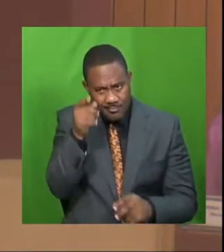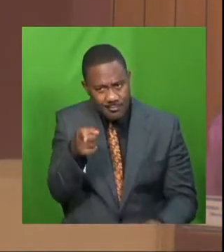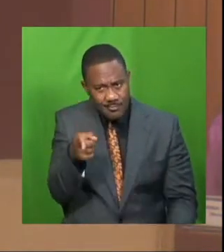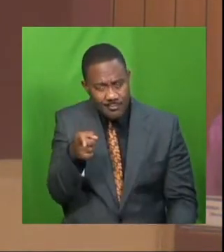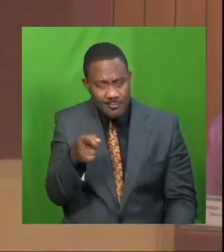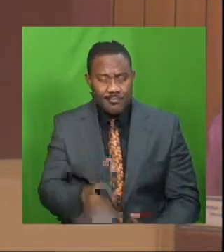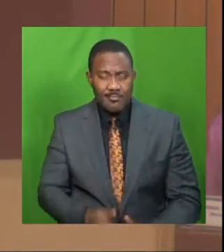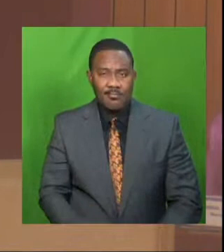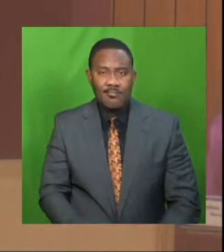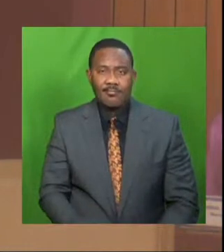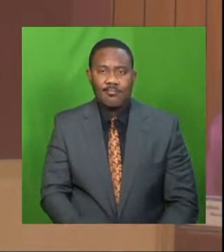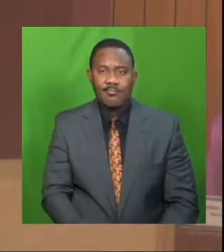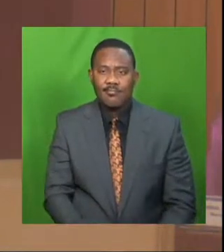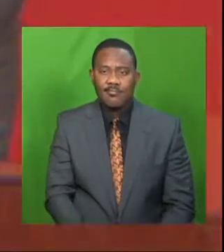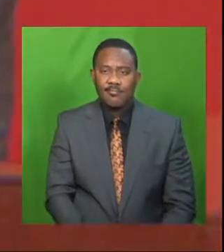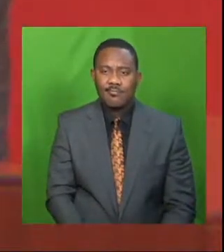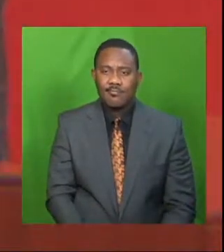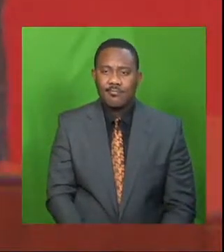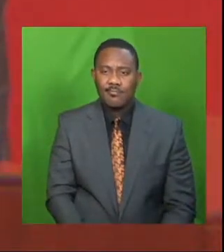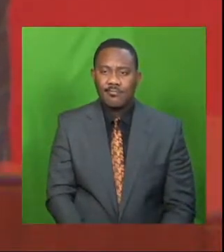Honorable Minister.